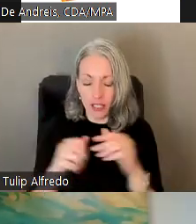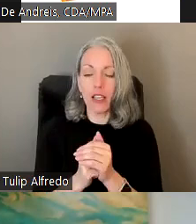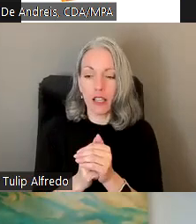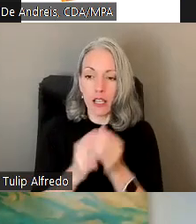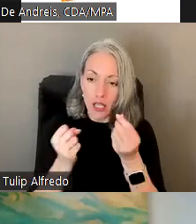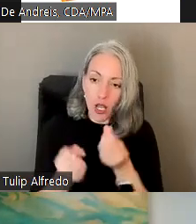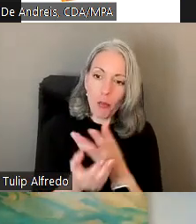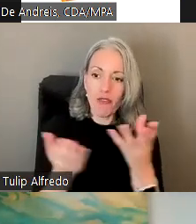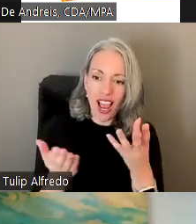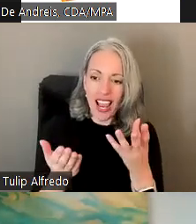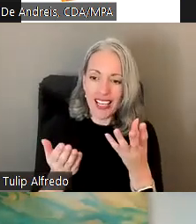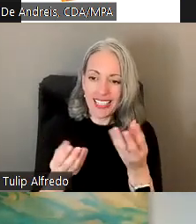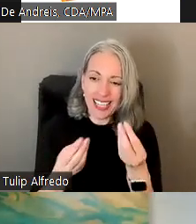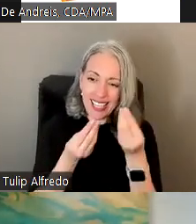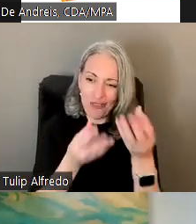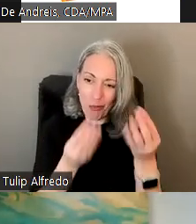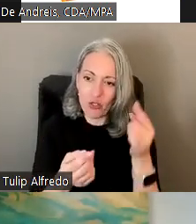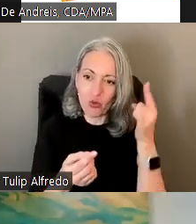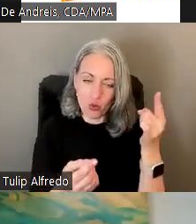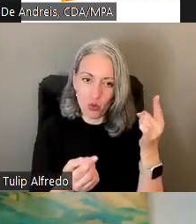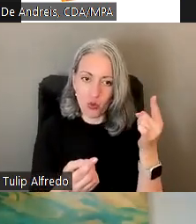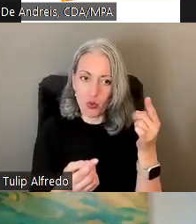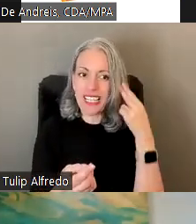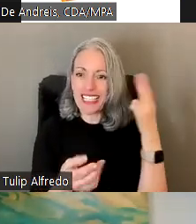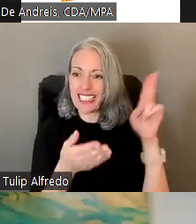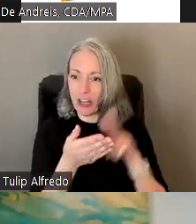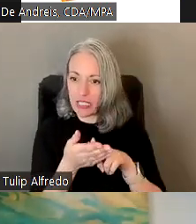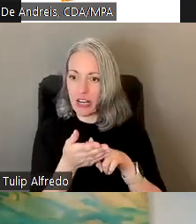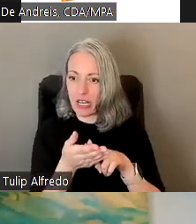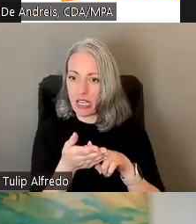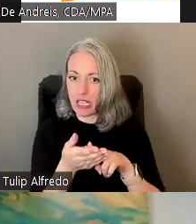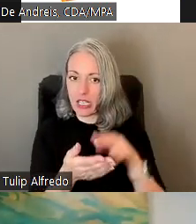provide input to Secretary Galley, who is the